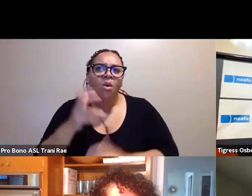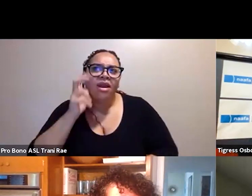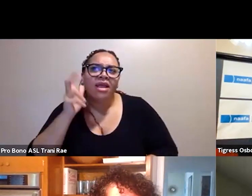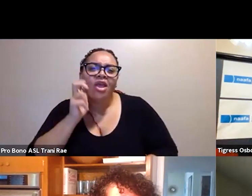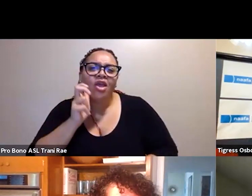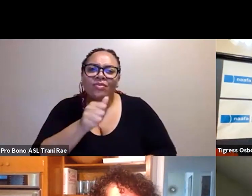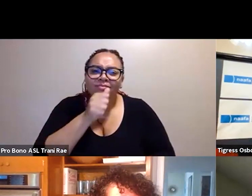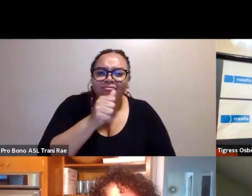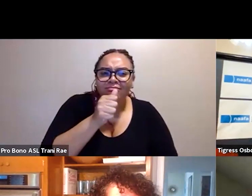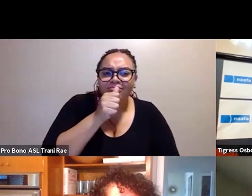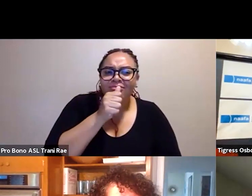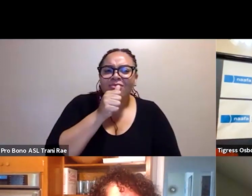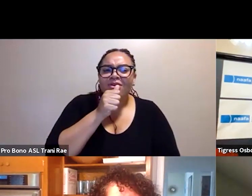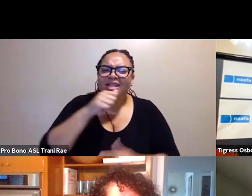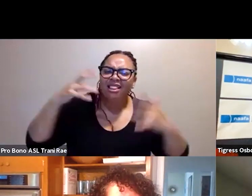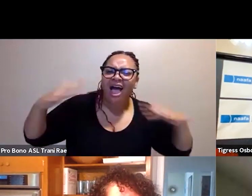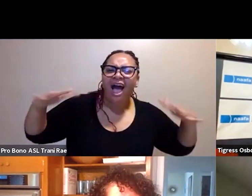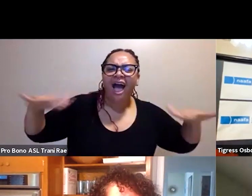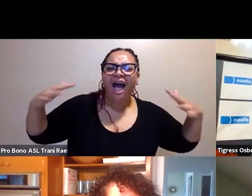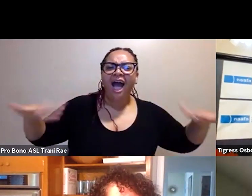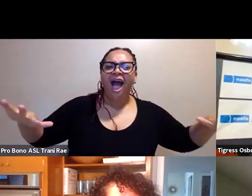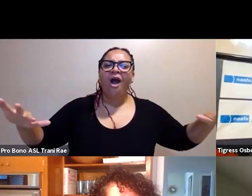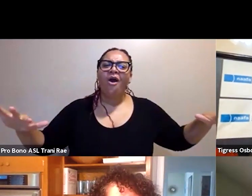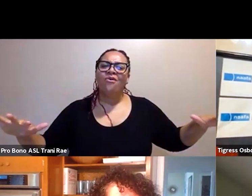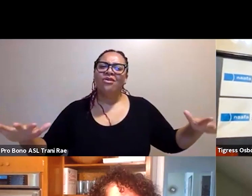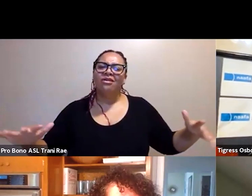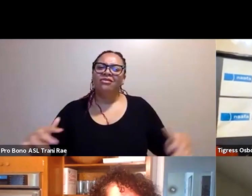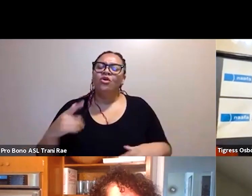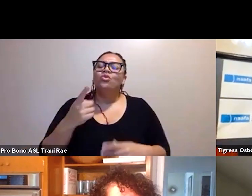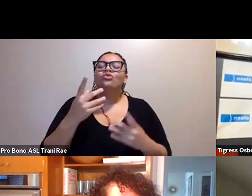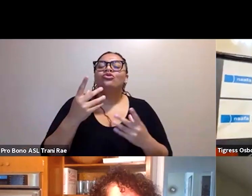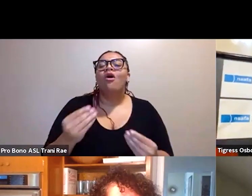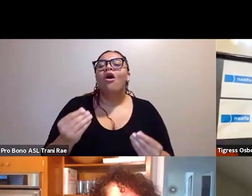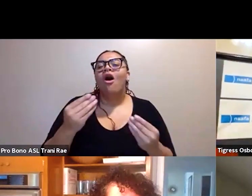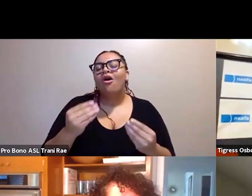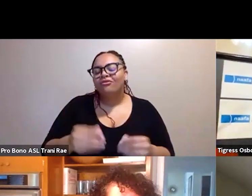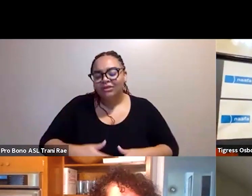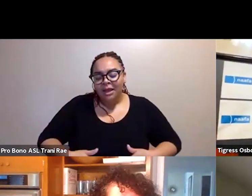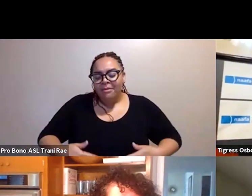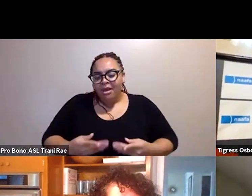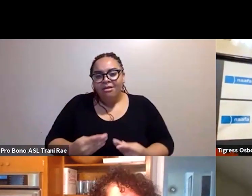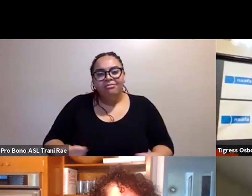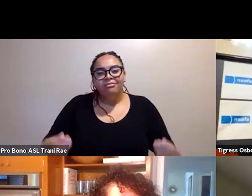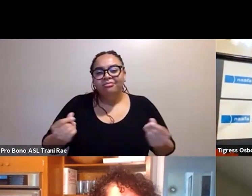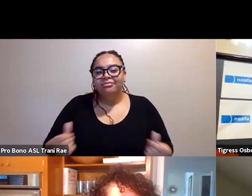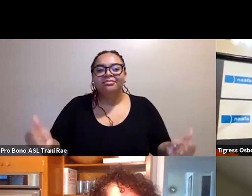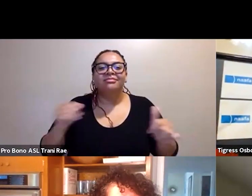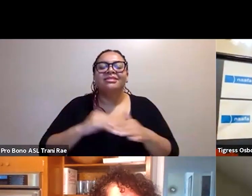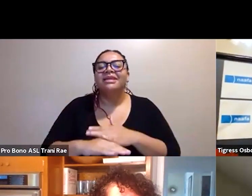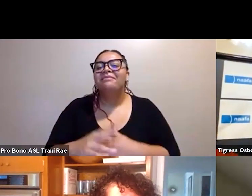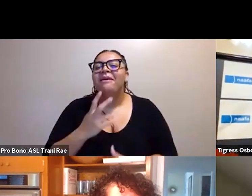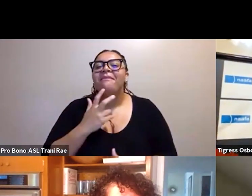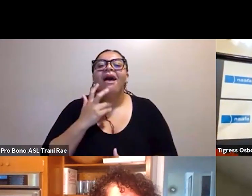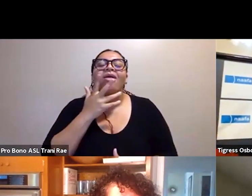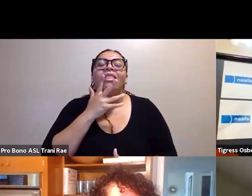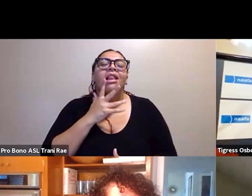brassy sounds. Slap my face, cheeky wench. Your soft tummy melts like butter in my mouth. I